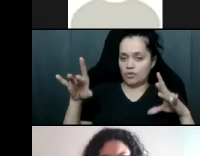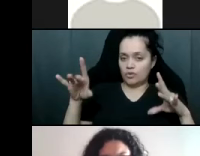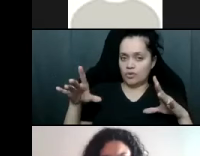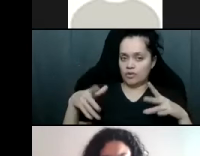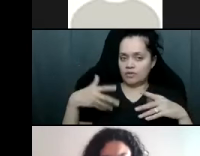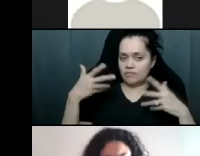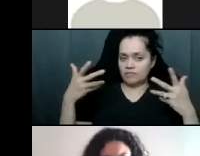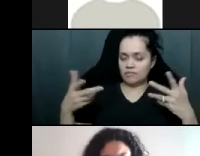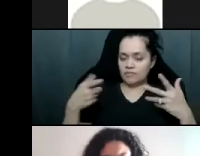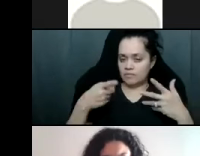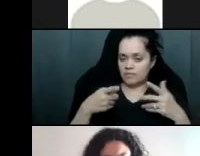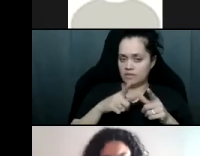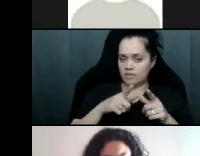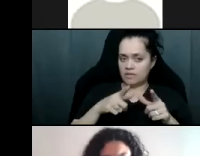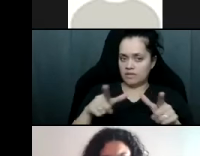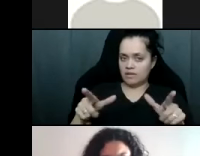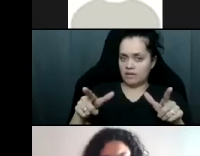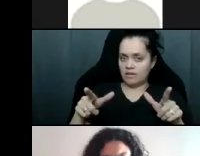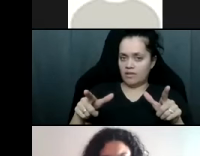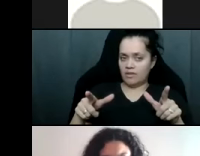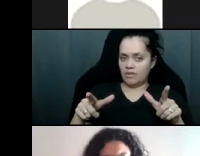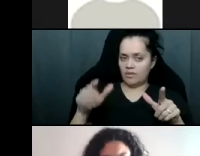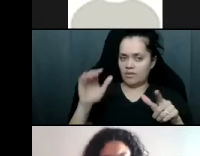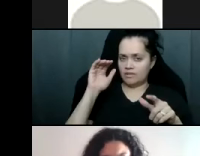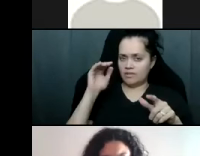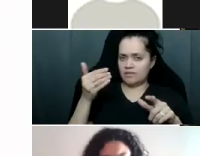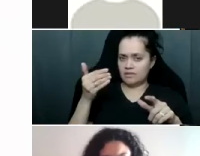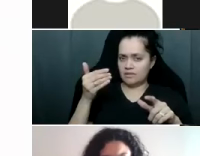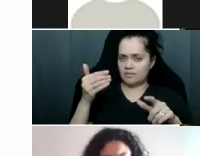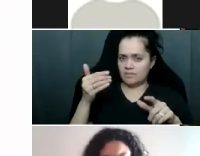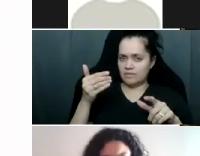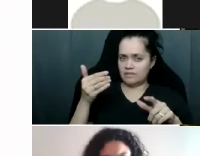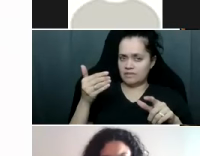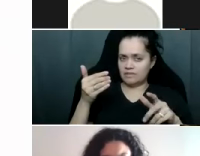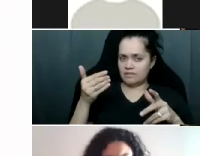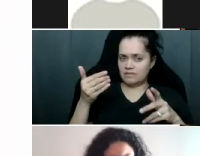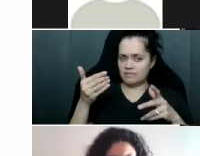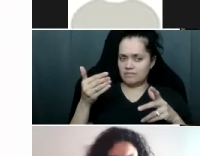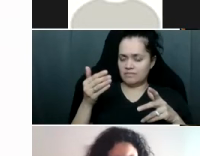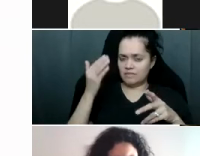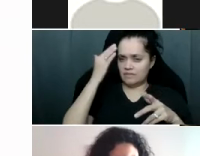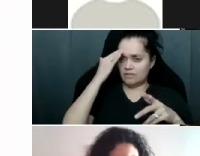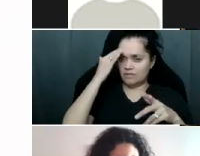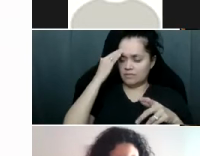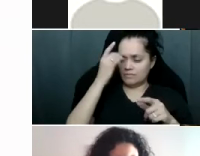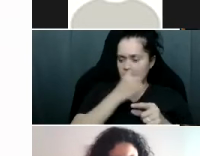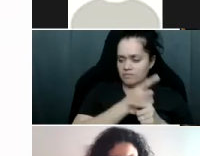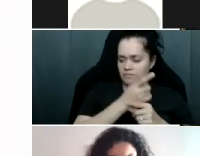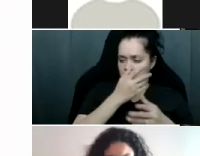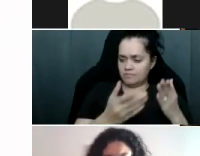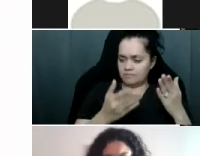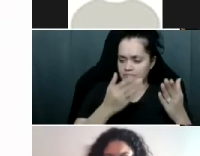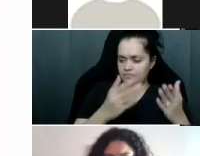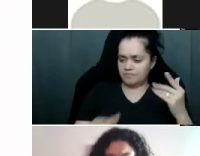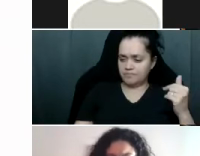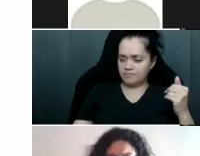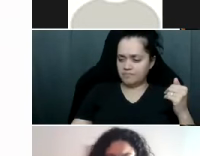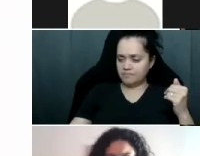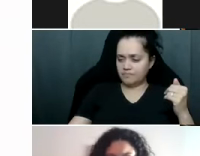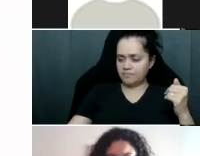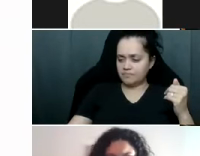this language seems like it's somewhat familiar, perhaps, but